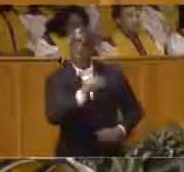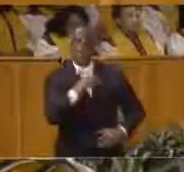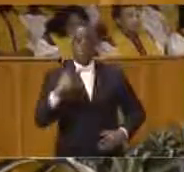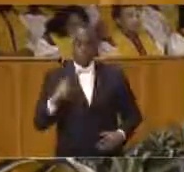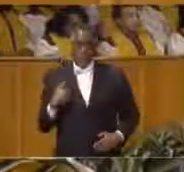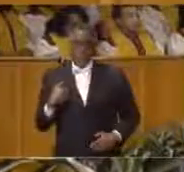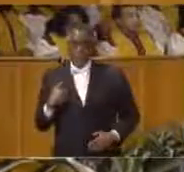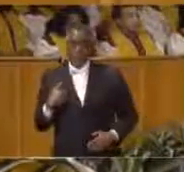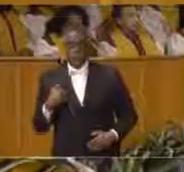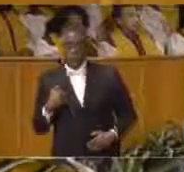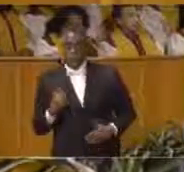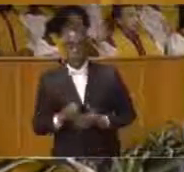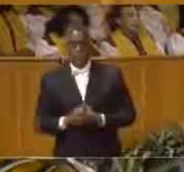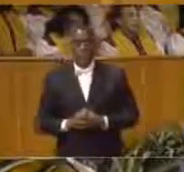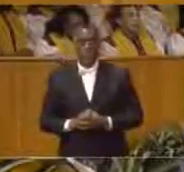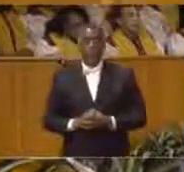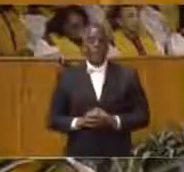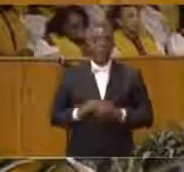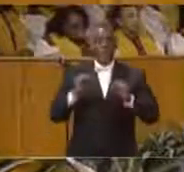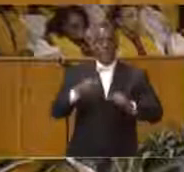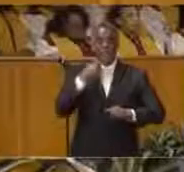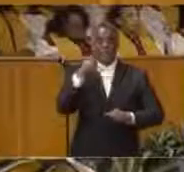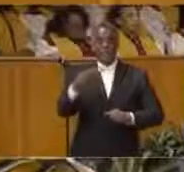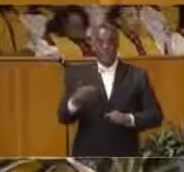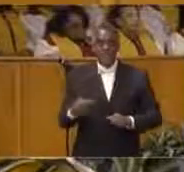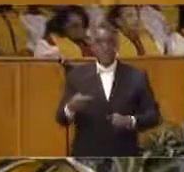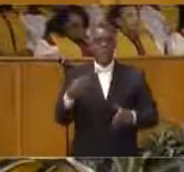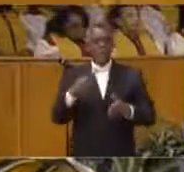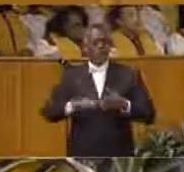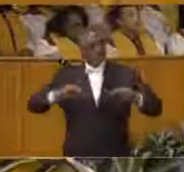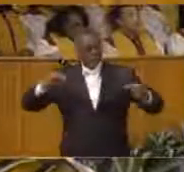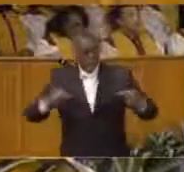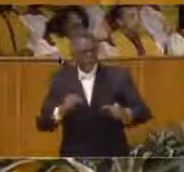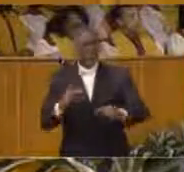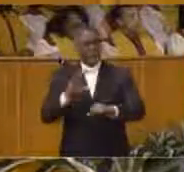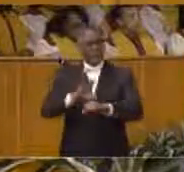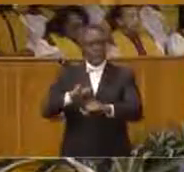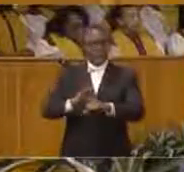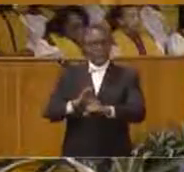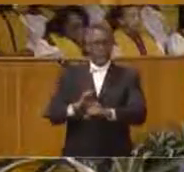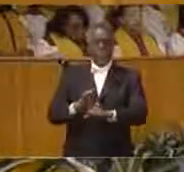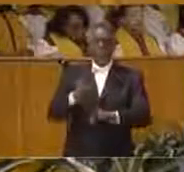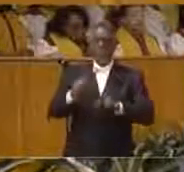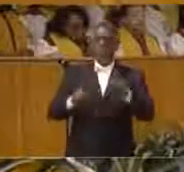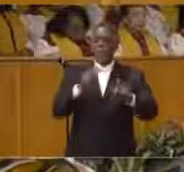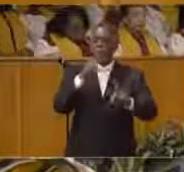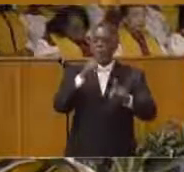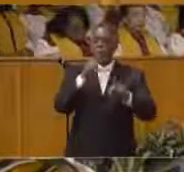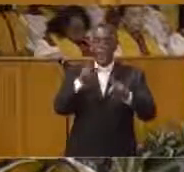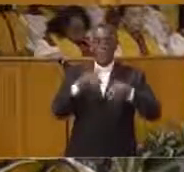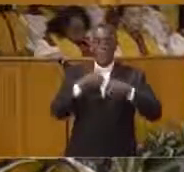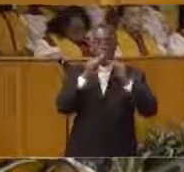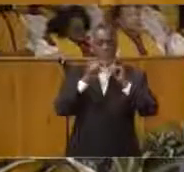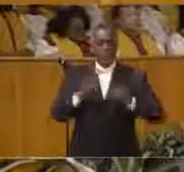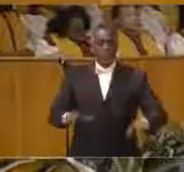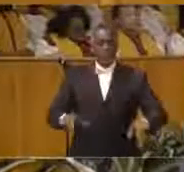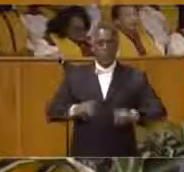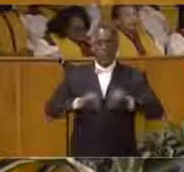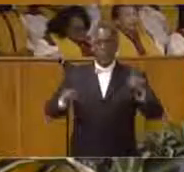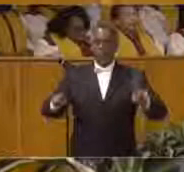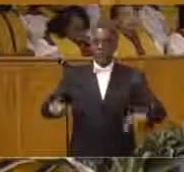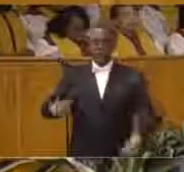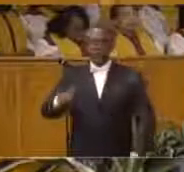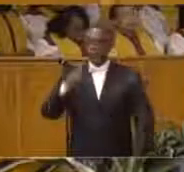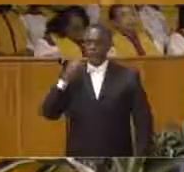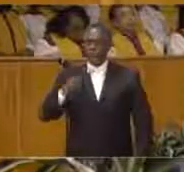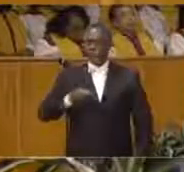belong. Can I tell you what damages the church? Those who are blessed but won't give.